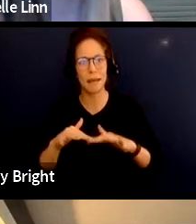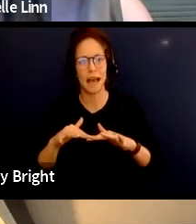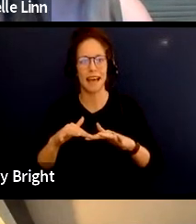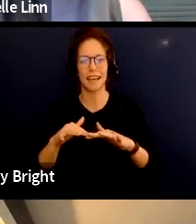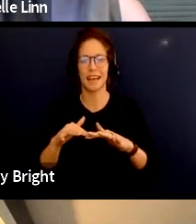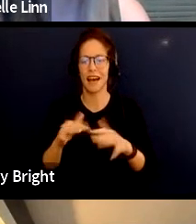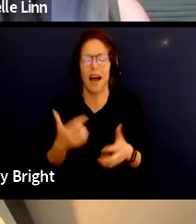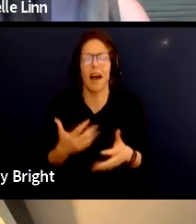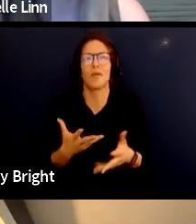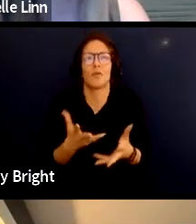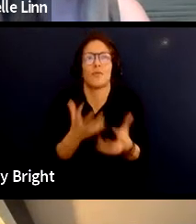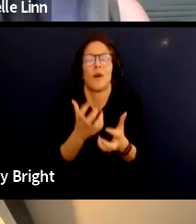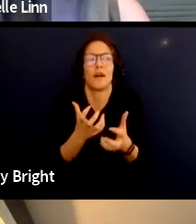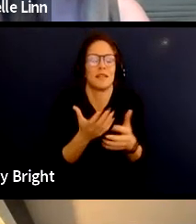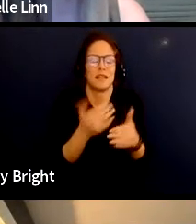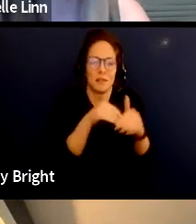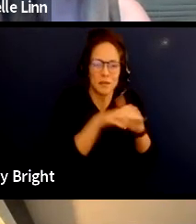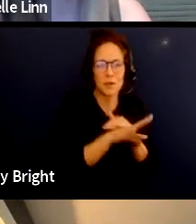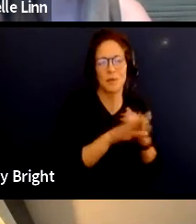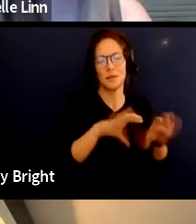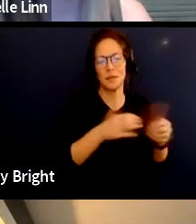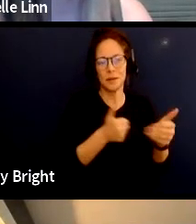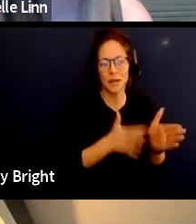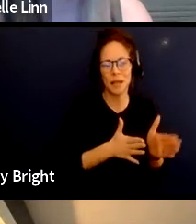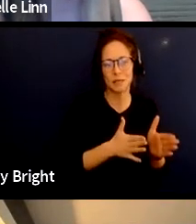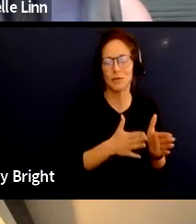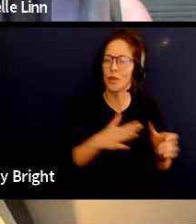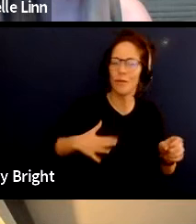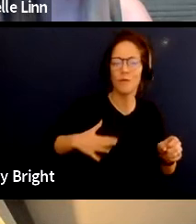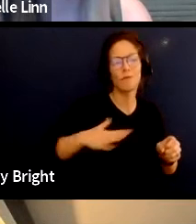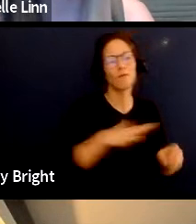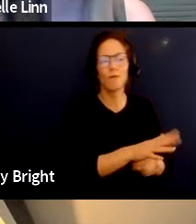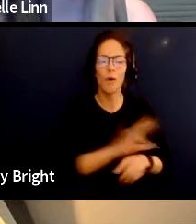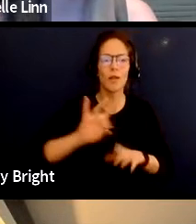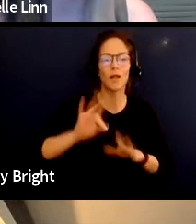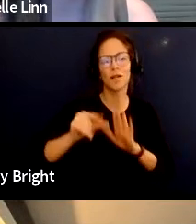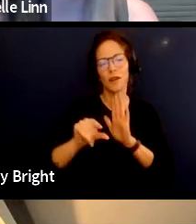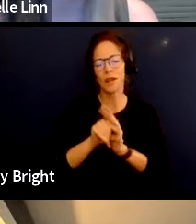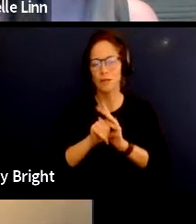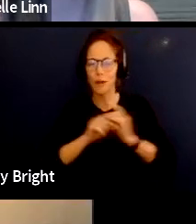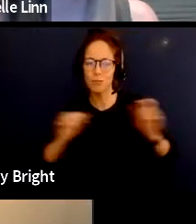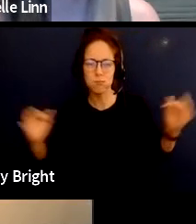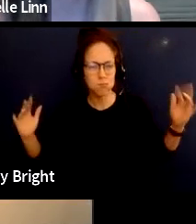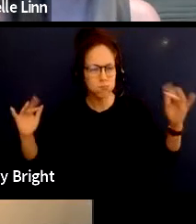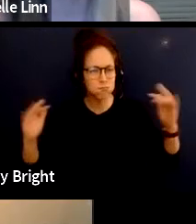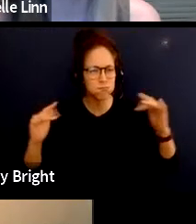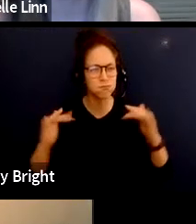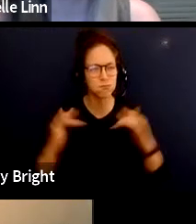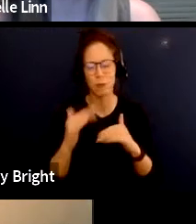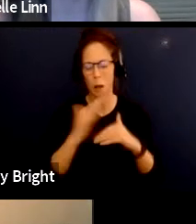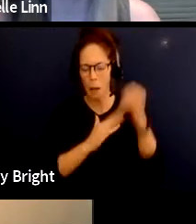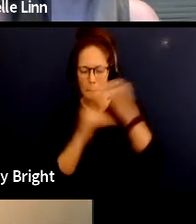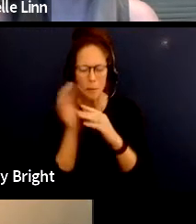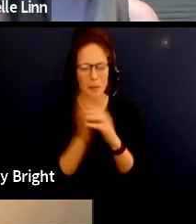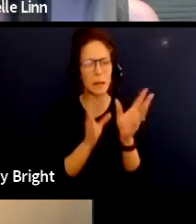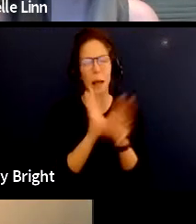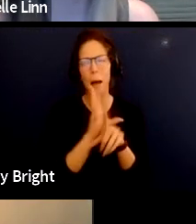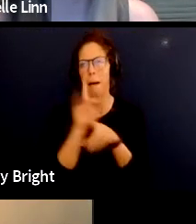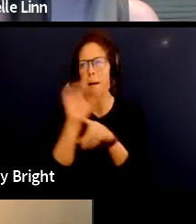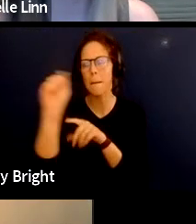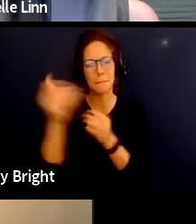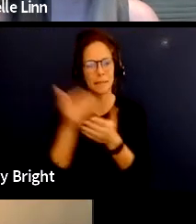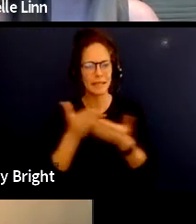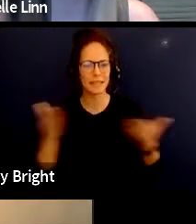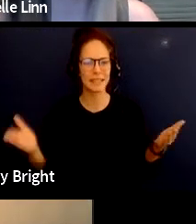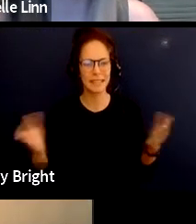place I'd rather be spending my days than in a classroom full of 8th graders building trebuchets and catapults in the pursuit of learning physics.